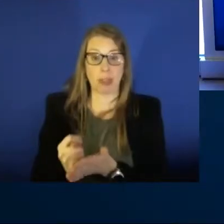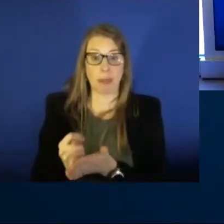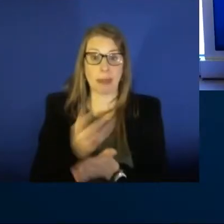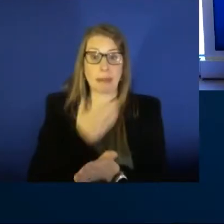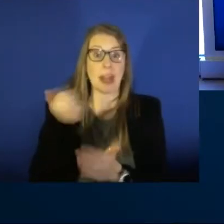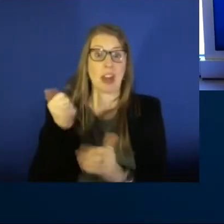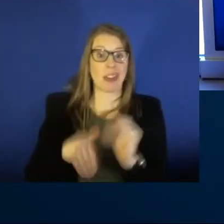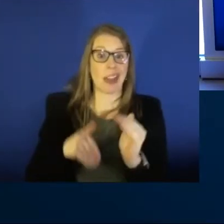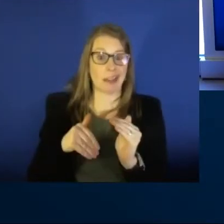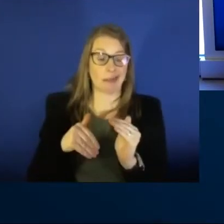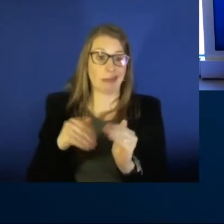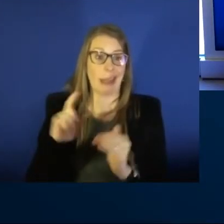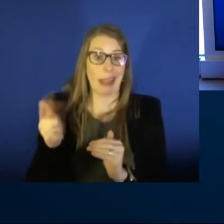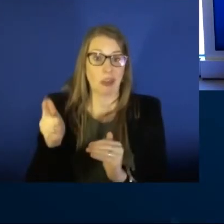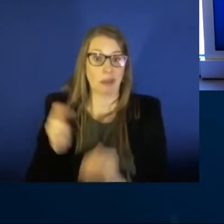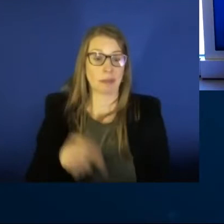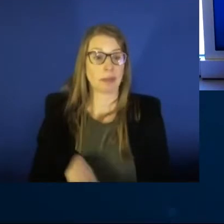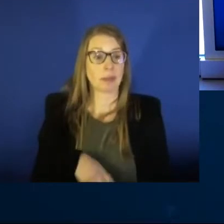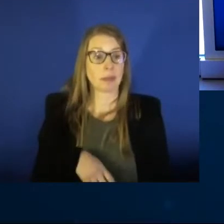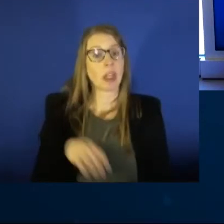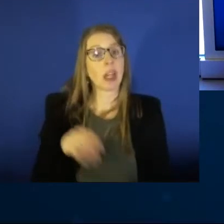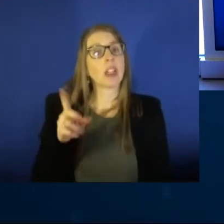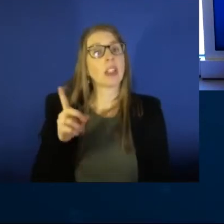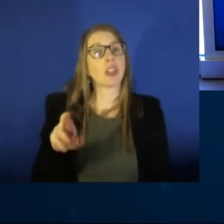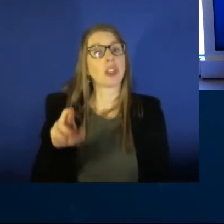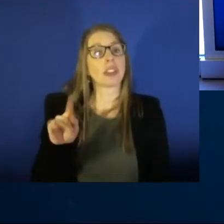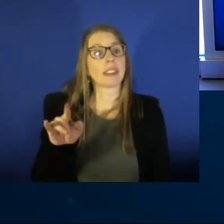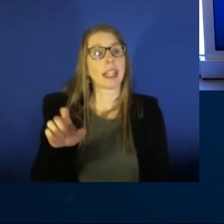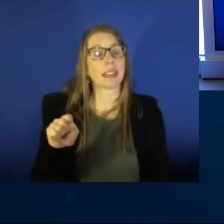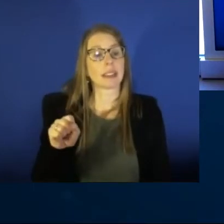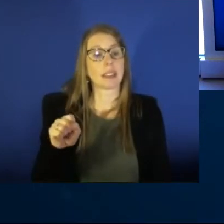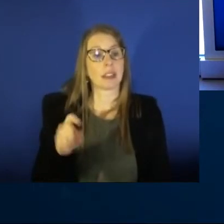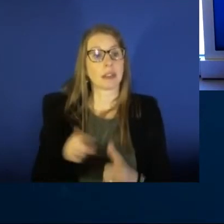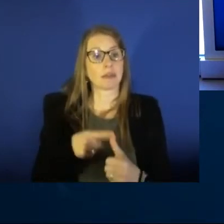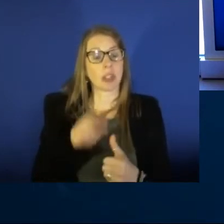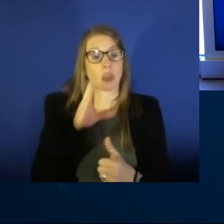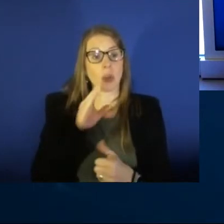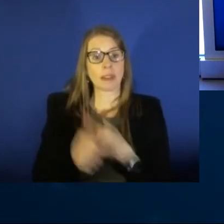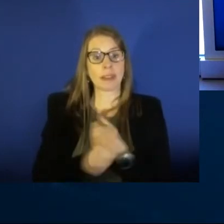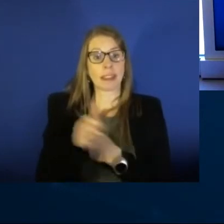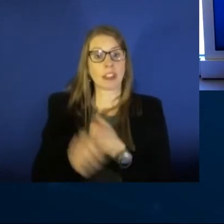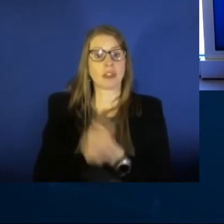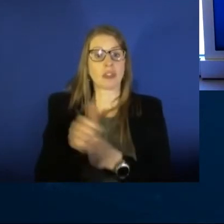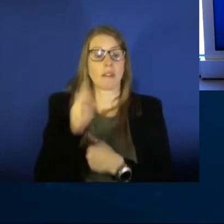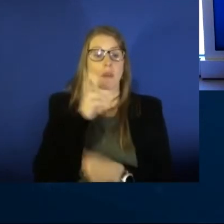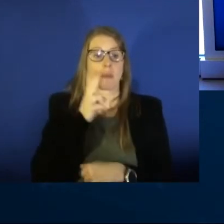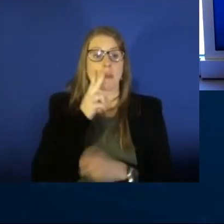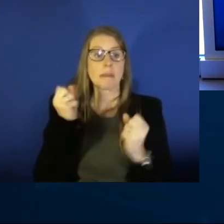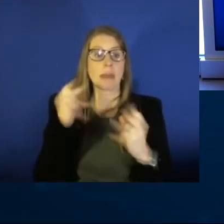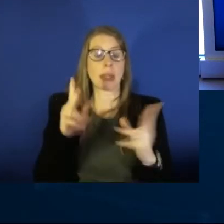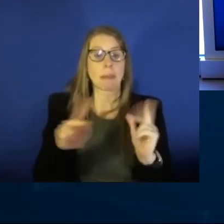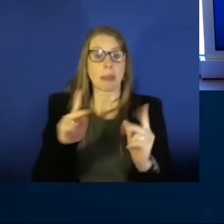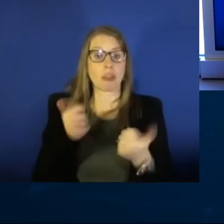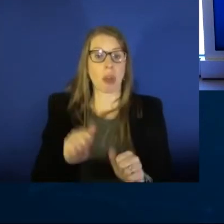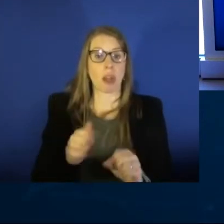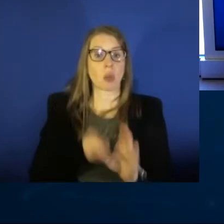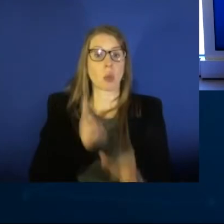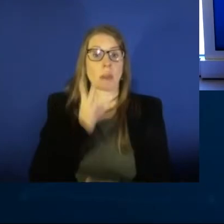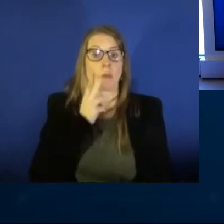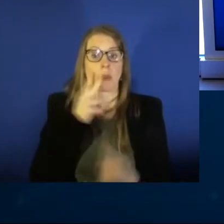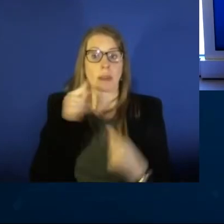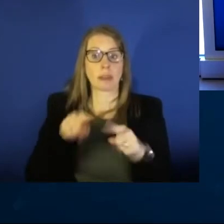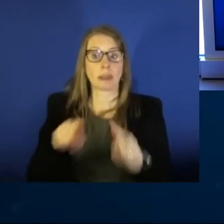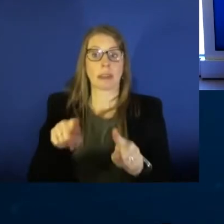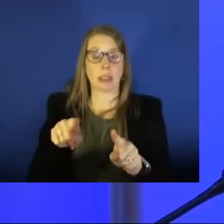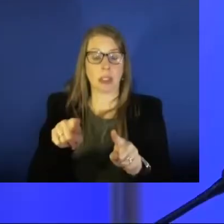your final thoughts here in just a moment after we have this conversation. So we know the dangers of smoking, but many who tried to quit smoking during the pandemic, as